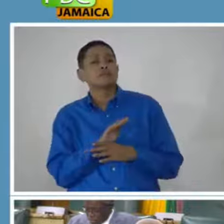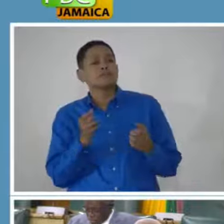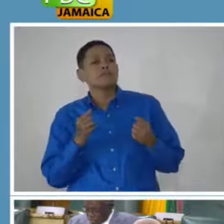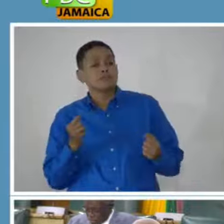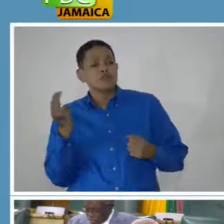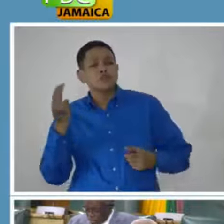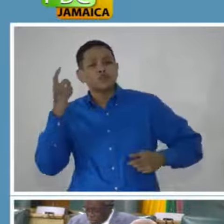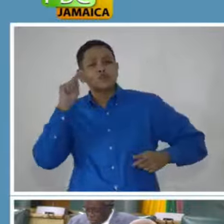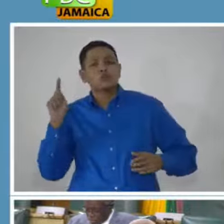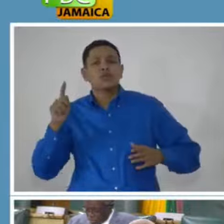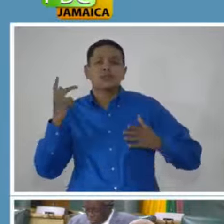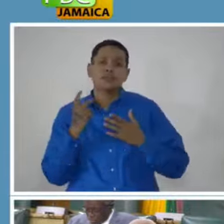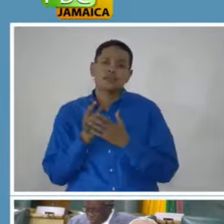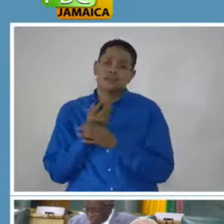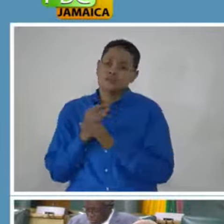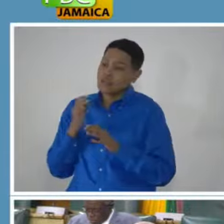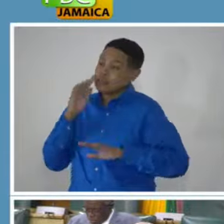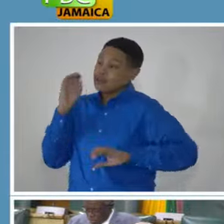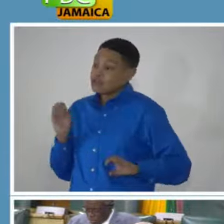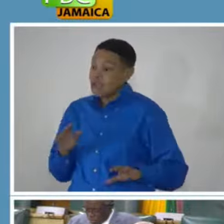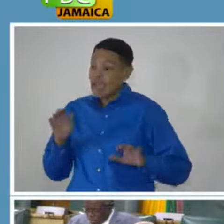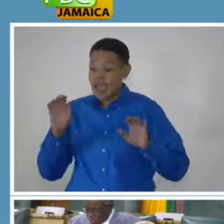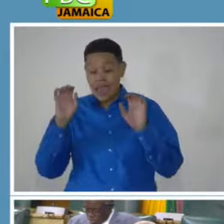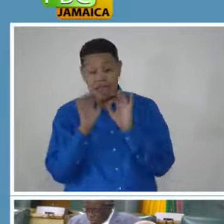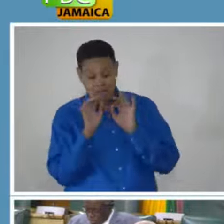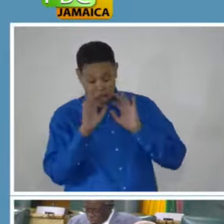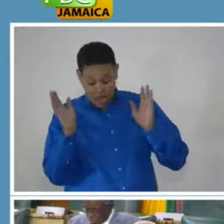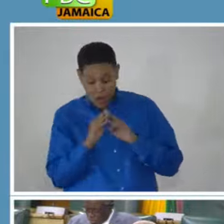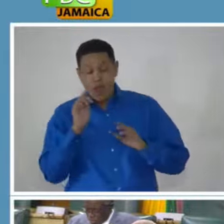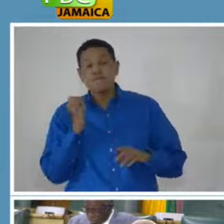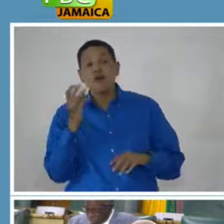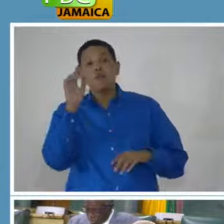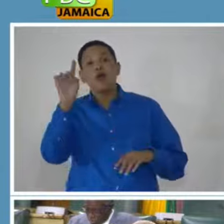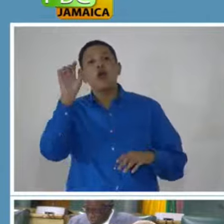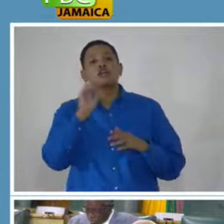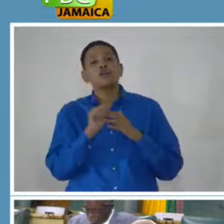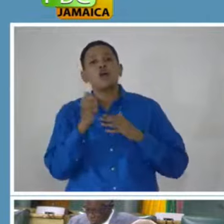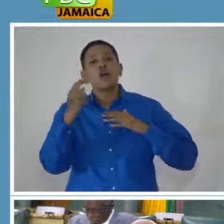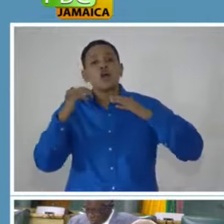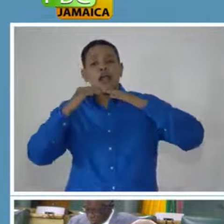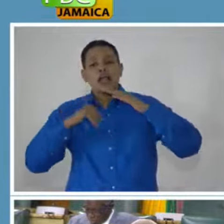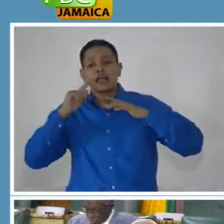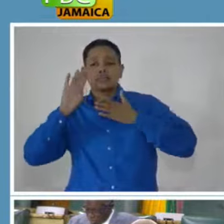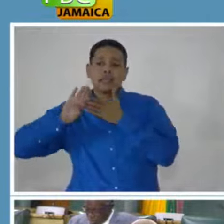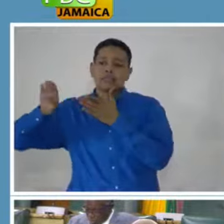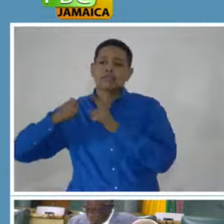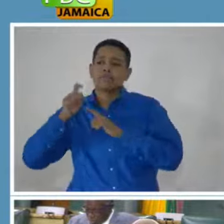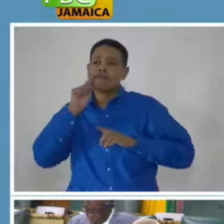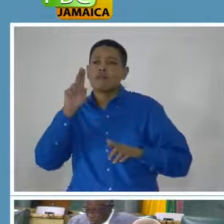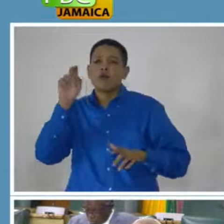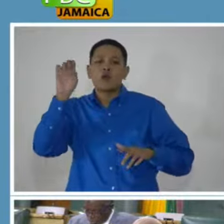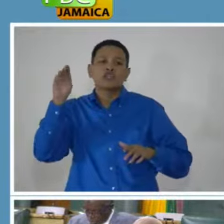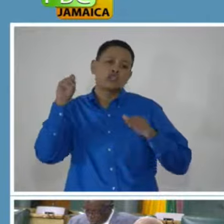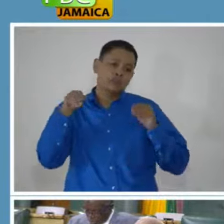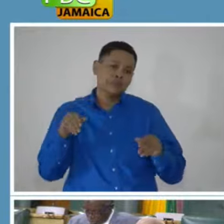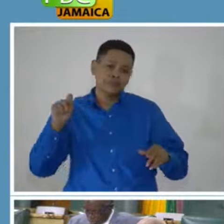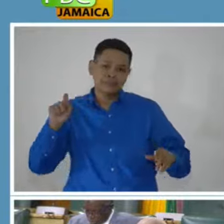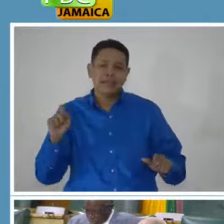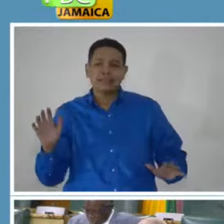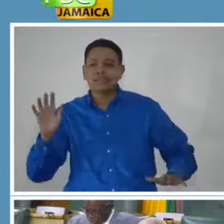a free on board or FOB value of $100 or less are exempt from custom duties